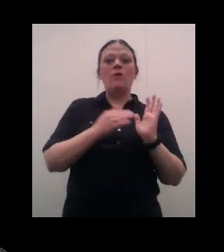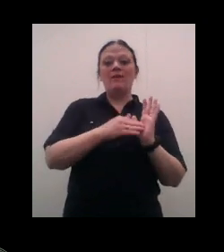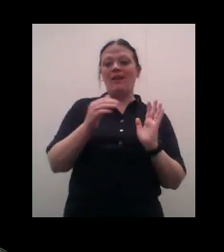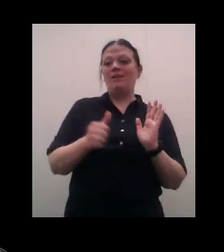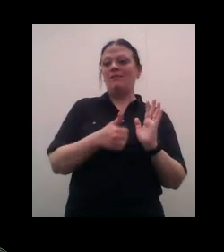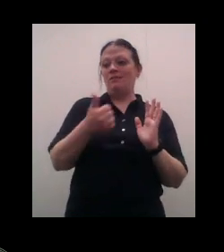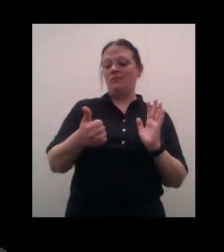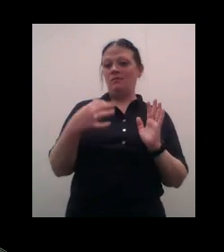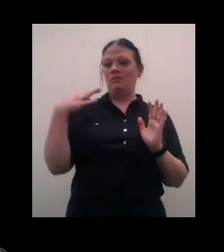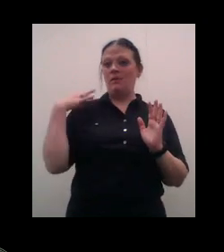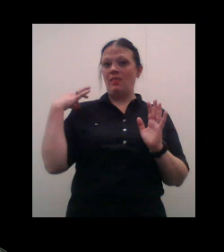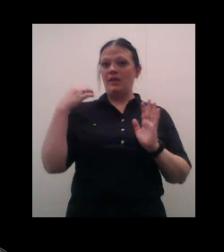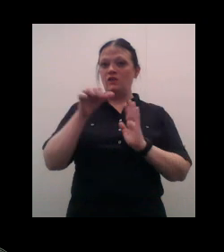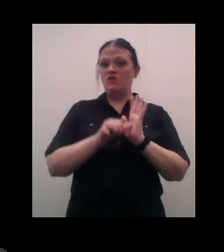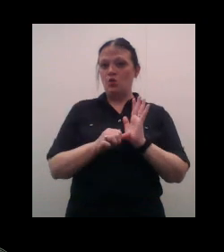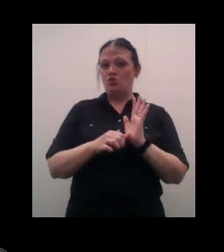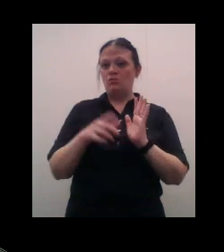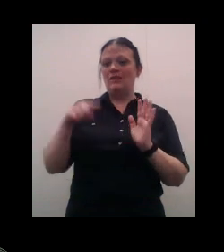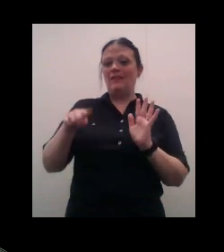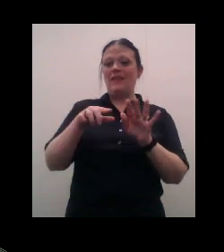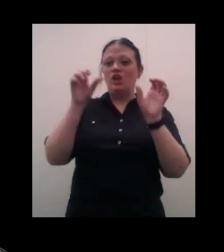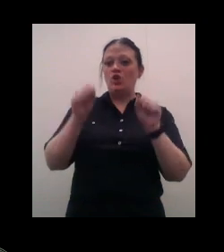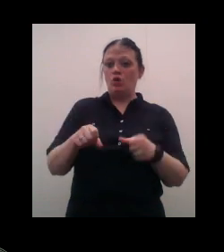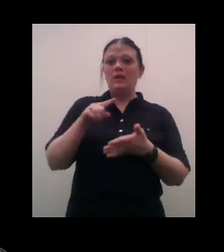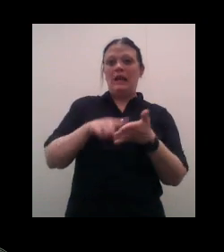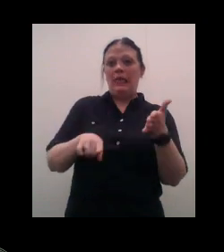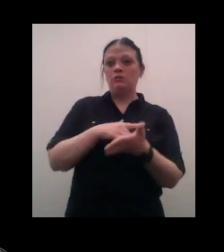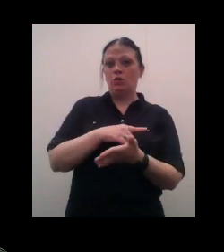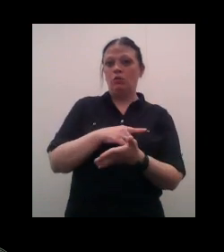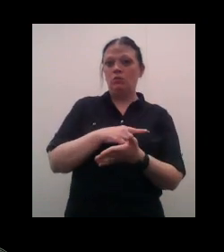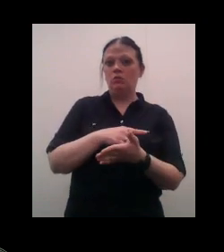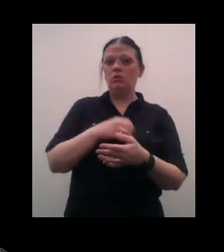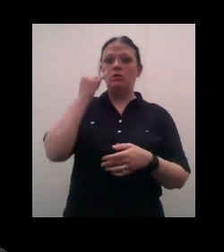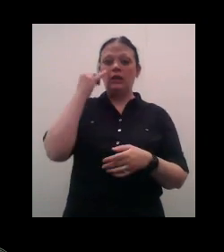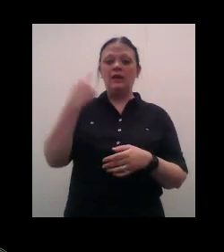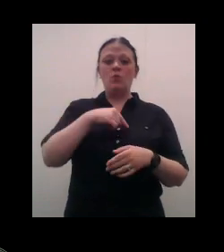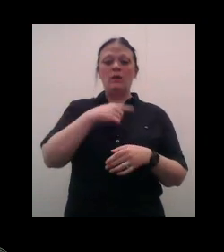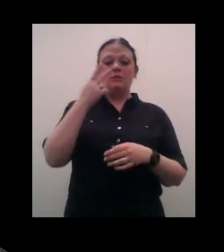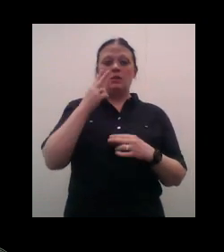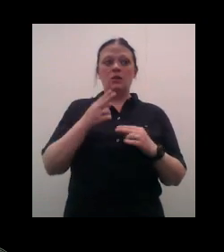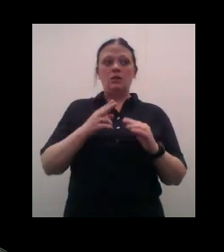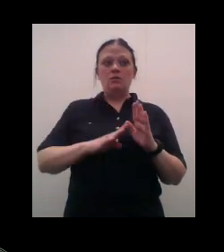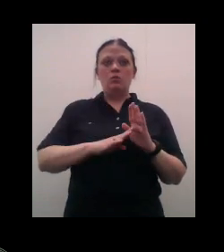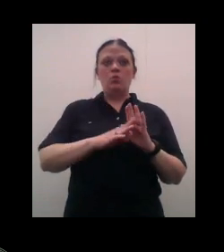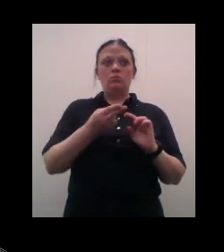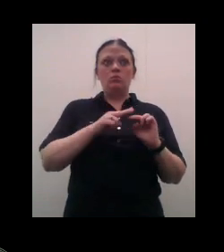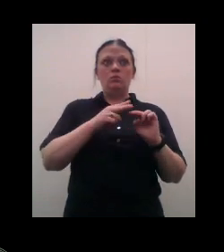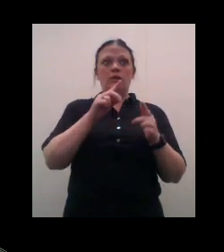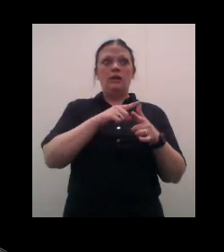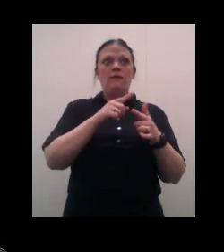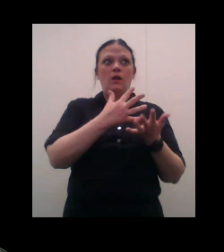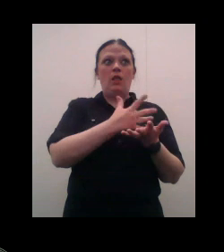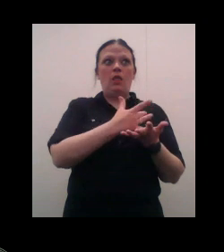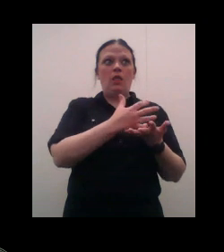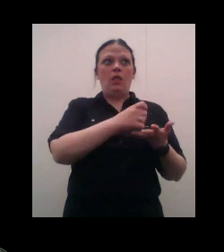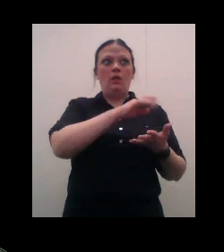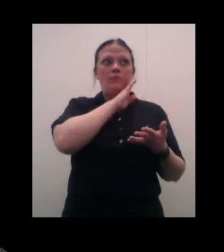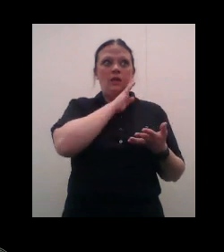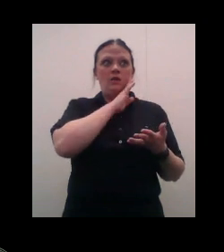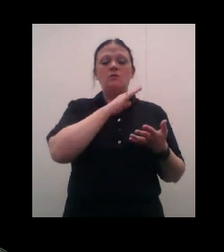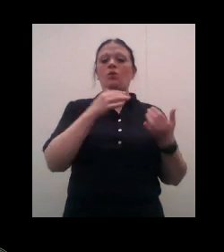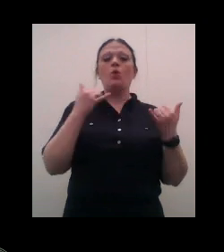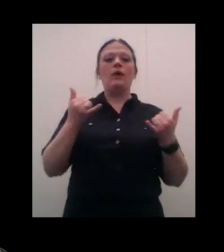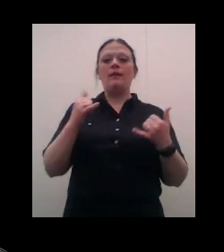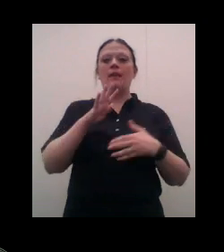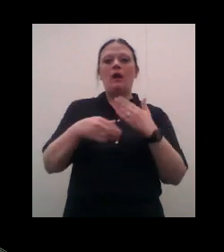is they could be canceled. If we're seeing a run-up that we now are running out of beds, we could always say, okay, now all electives